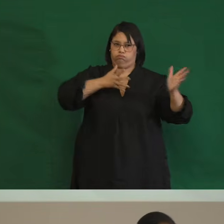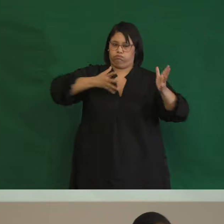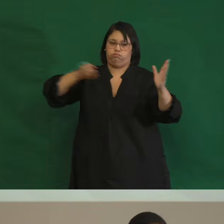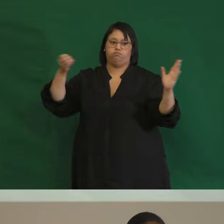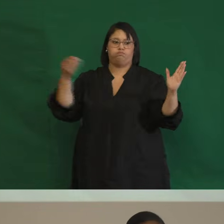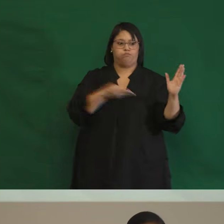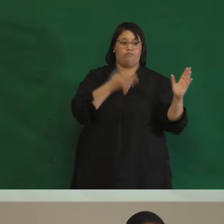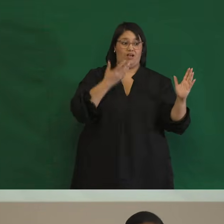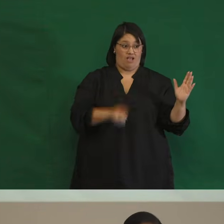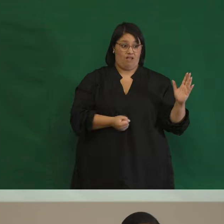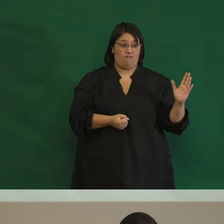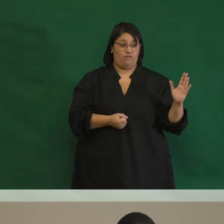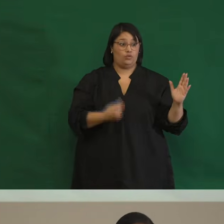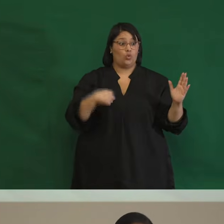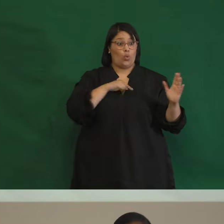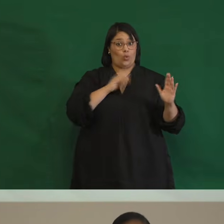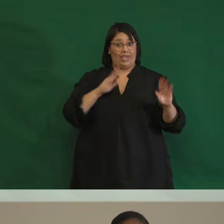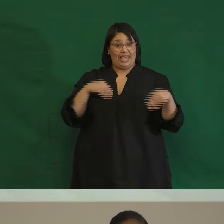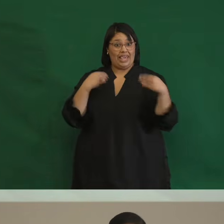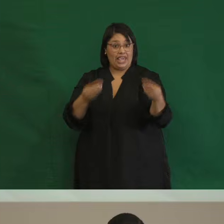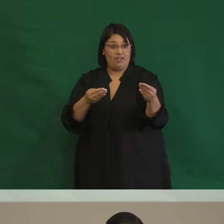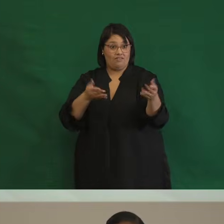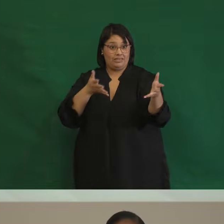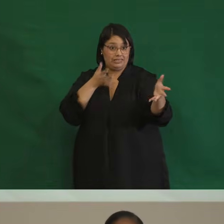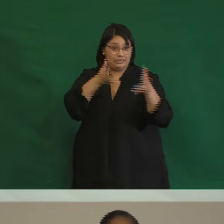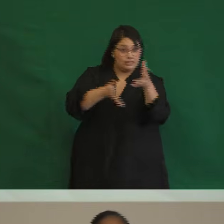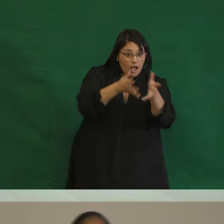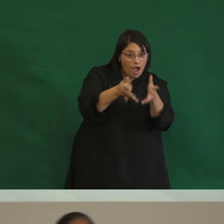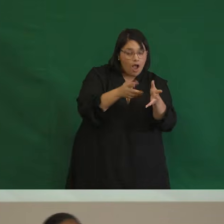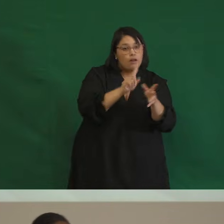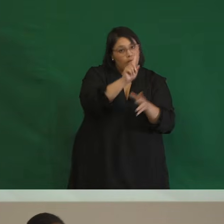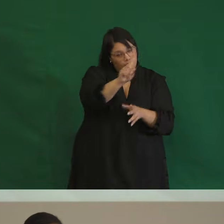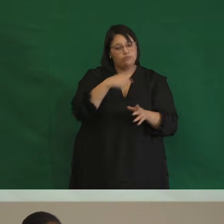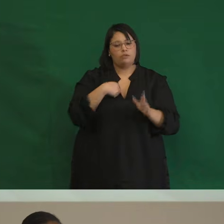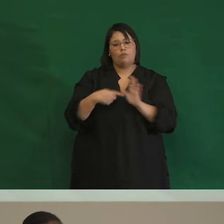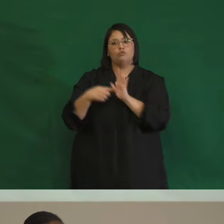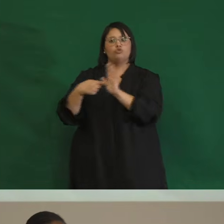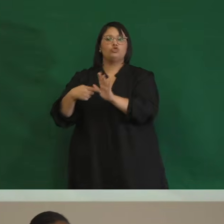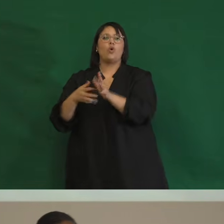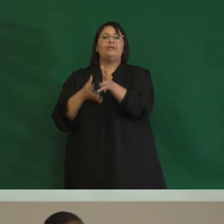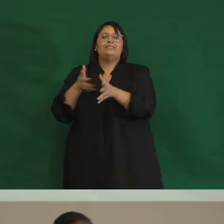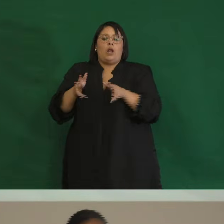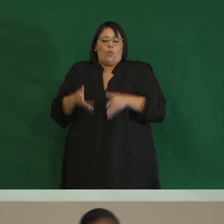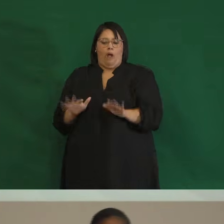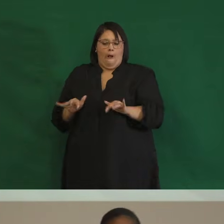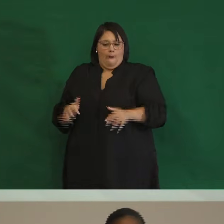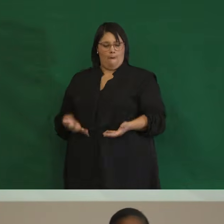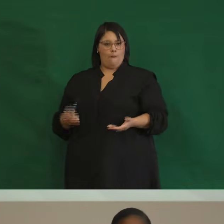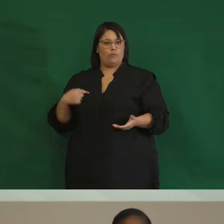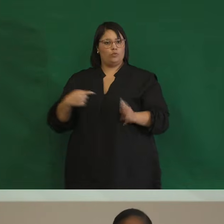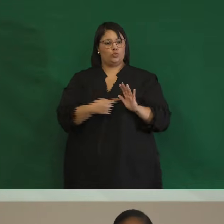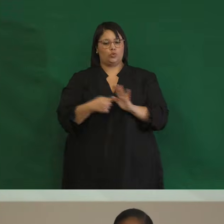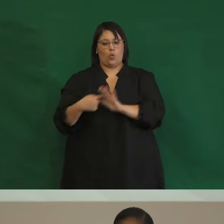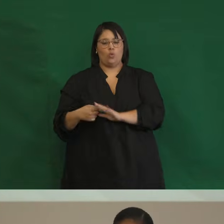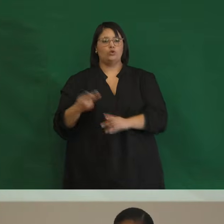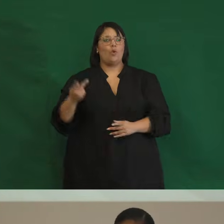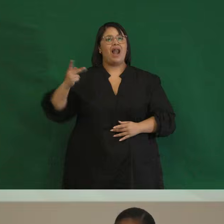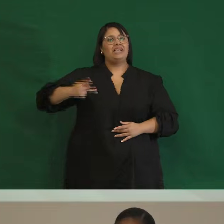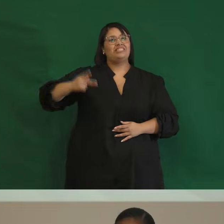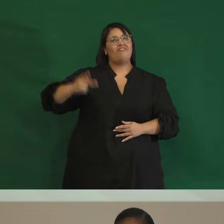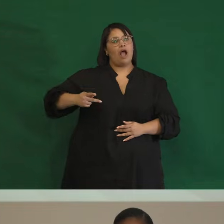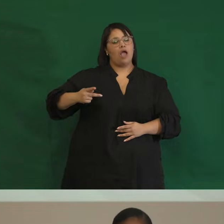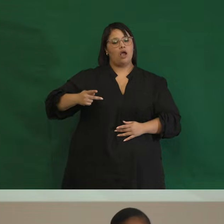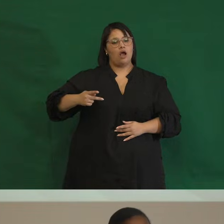sign language, the signs, but we also show you how to sign, which is your classifiers: